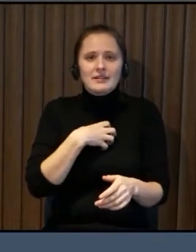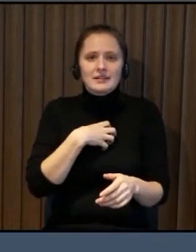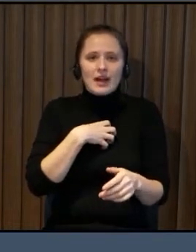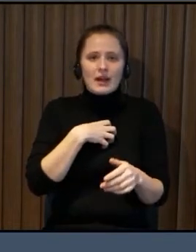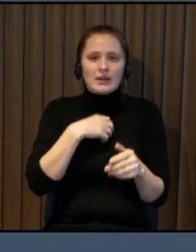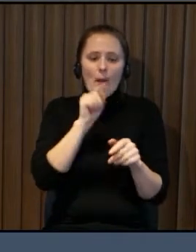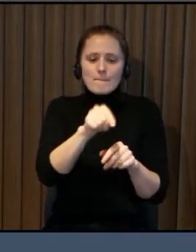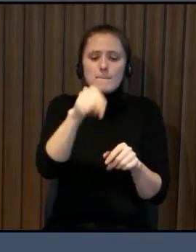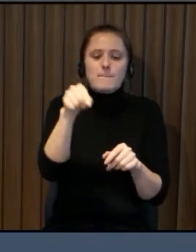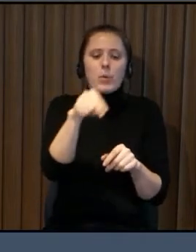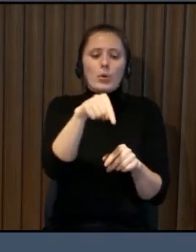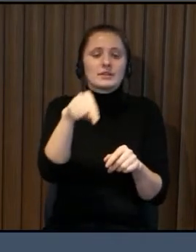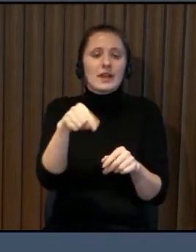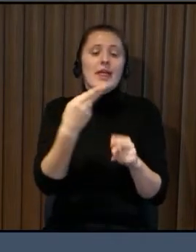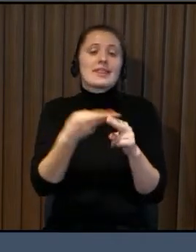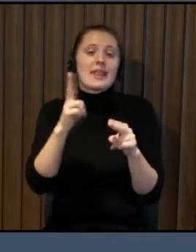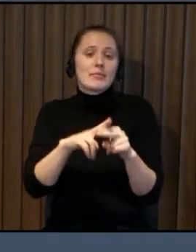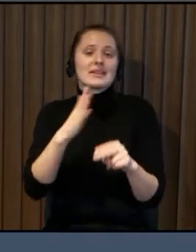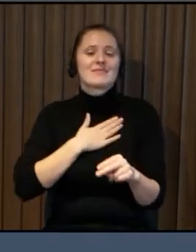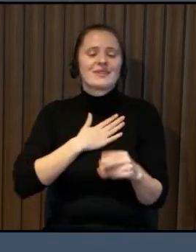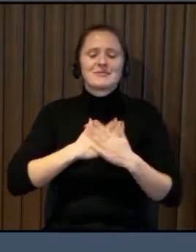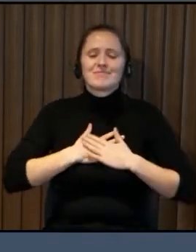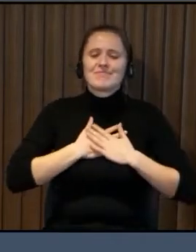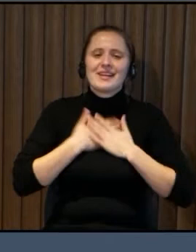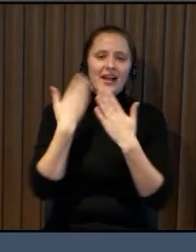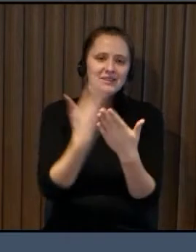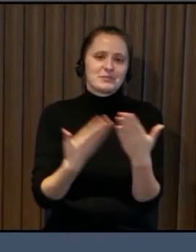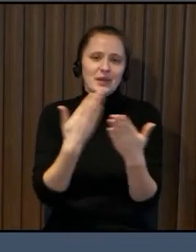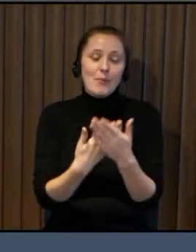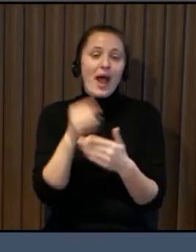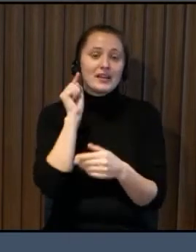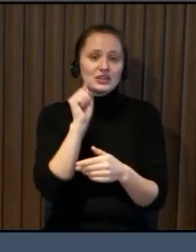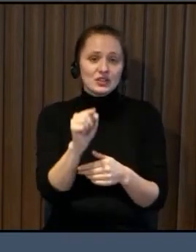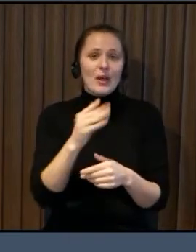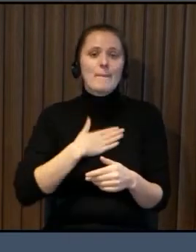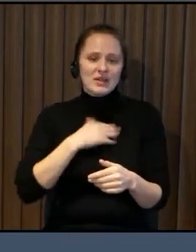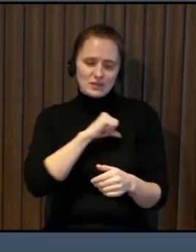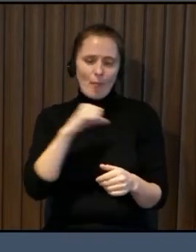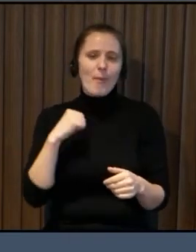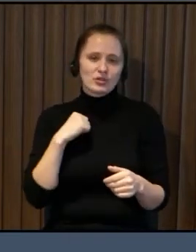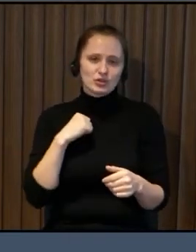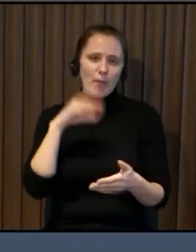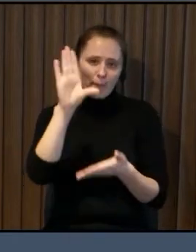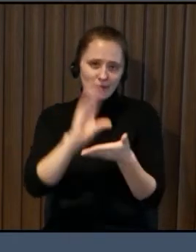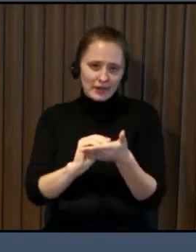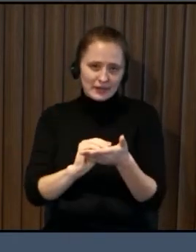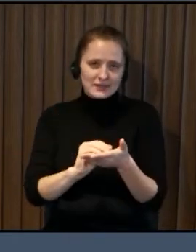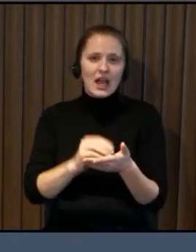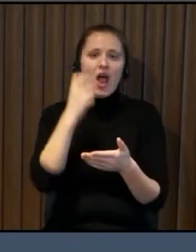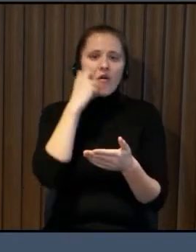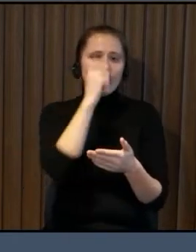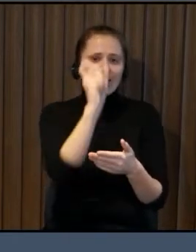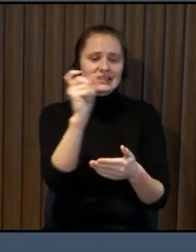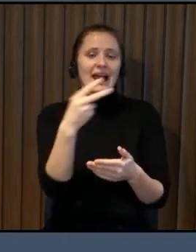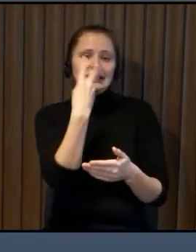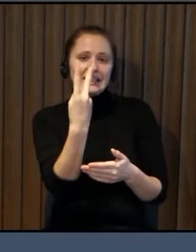your both hands, then you will have to use tab buttons. And